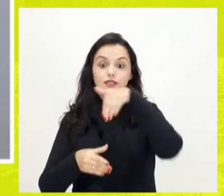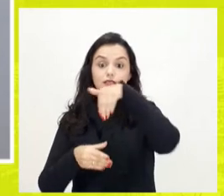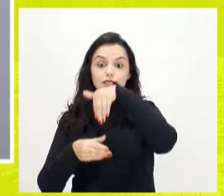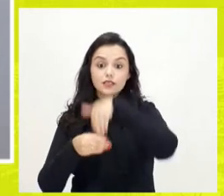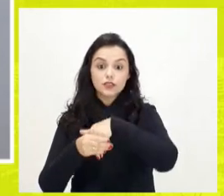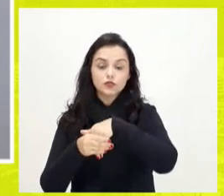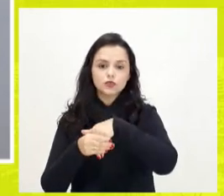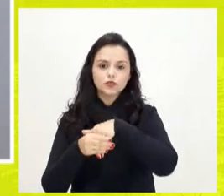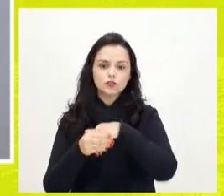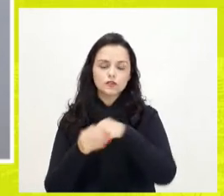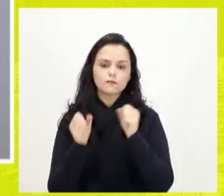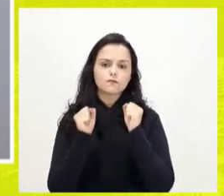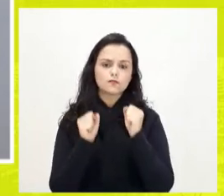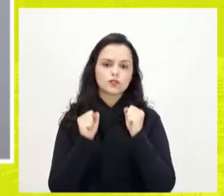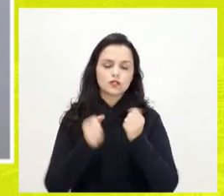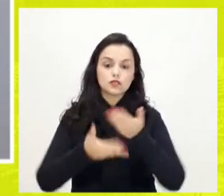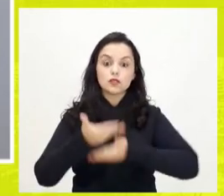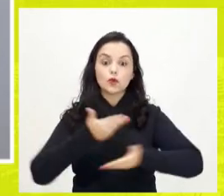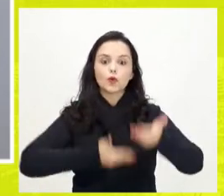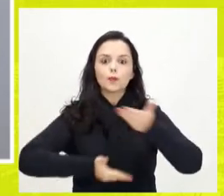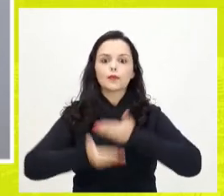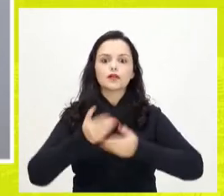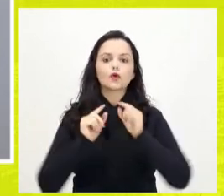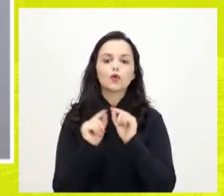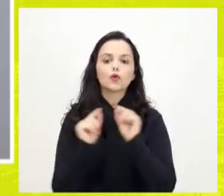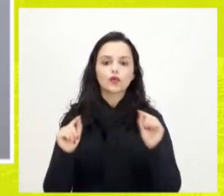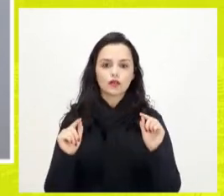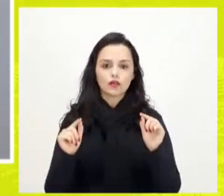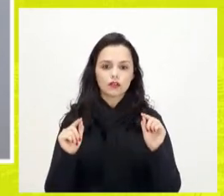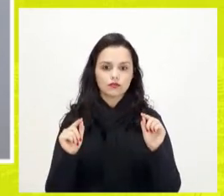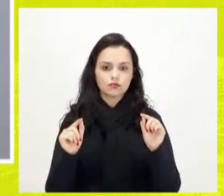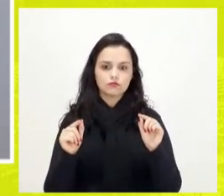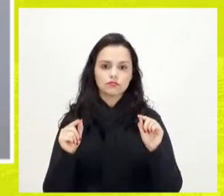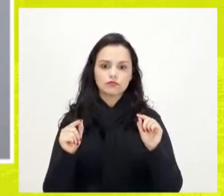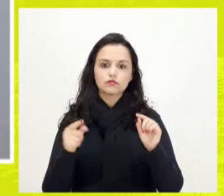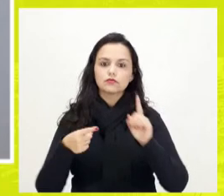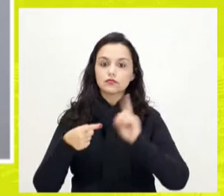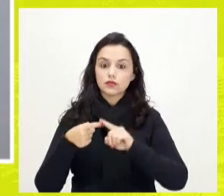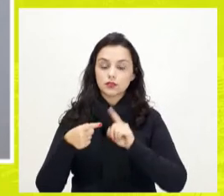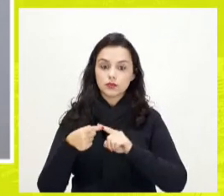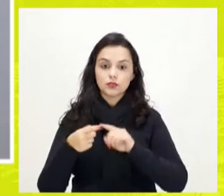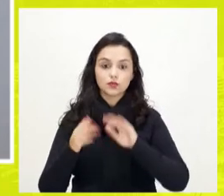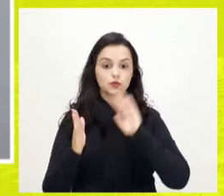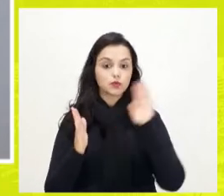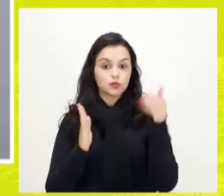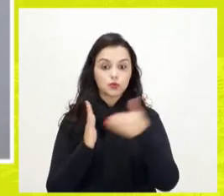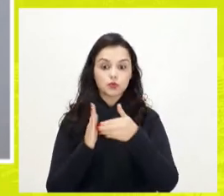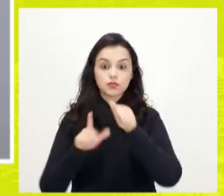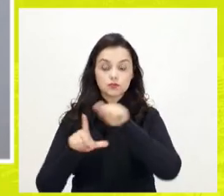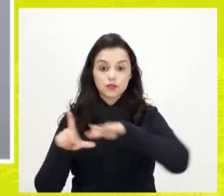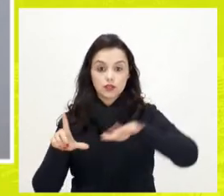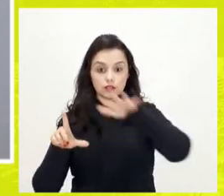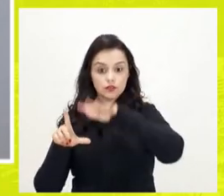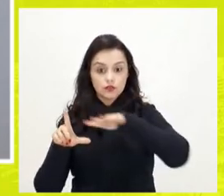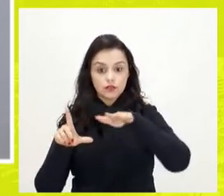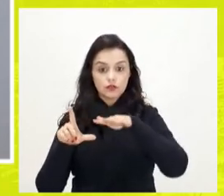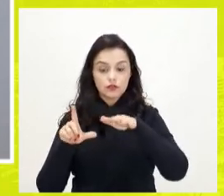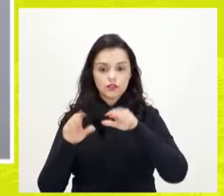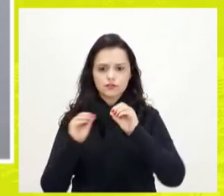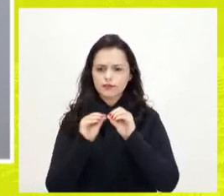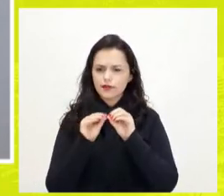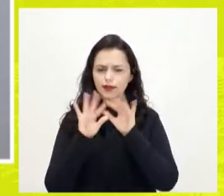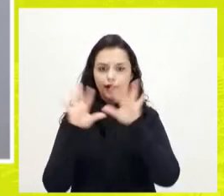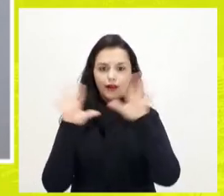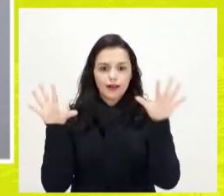that it would be really nice to strengthen cooperation all the platforms have a very clear